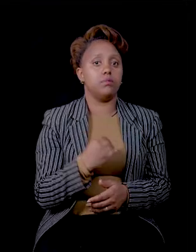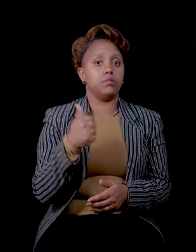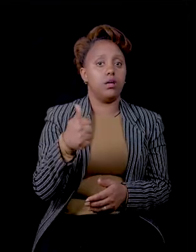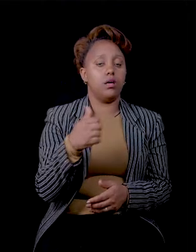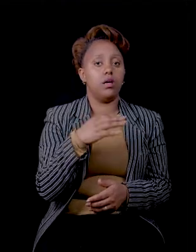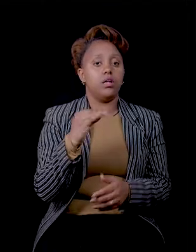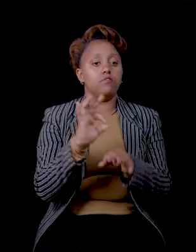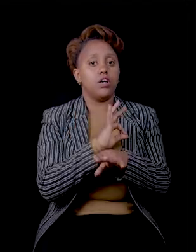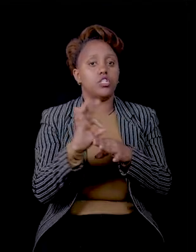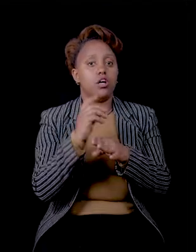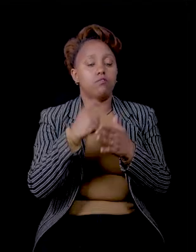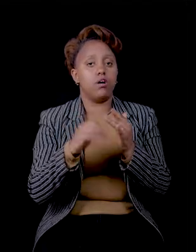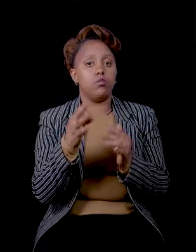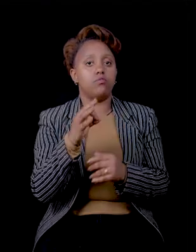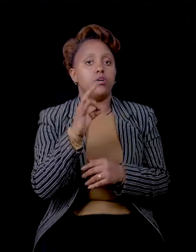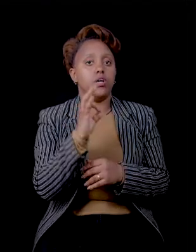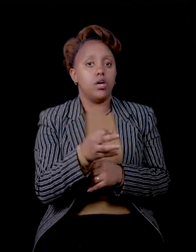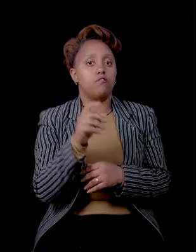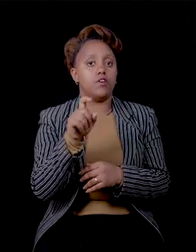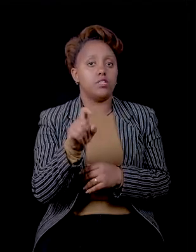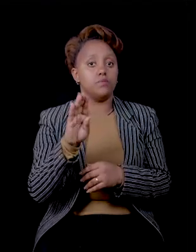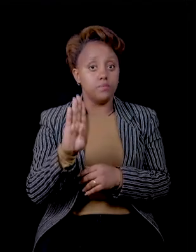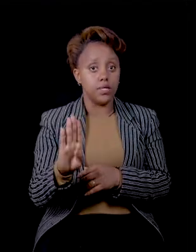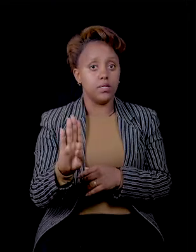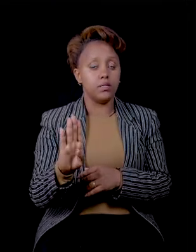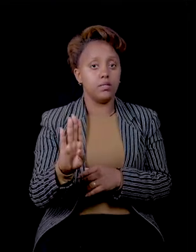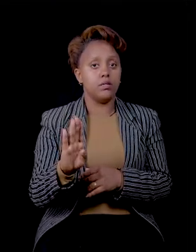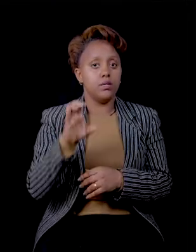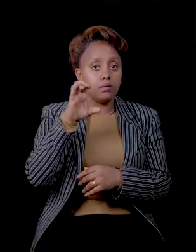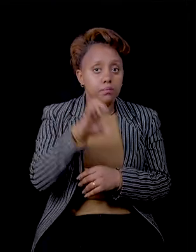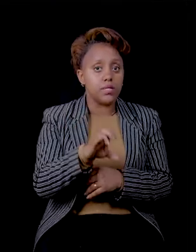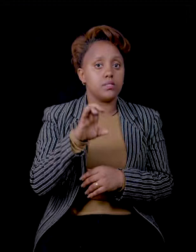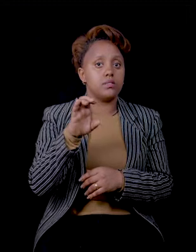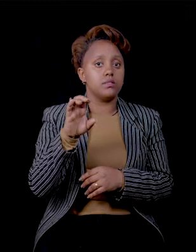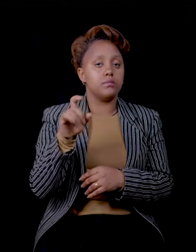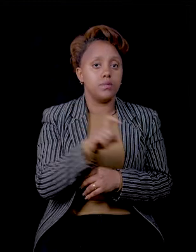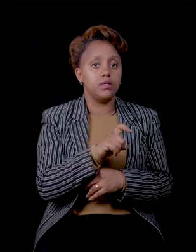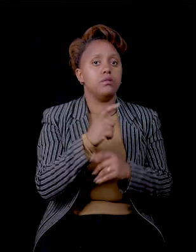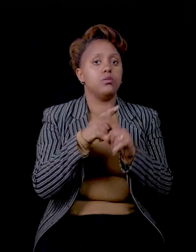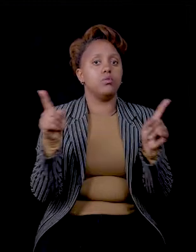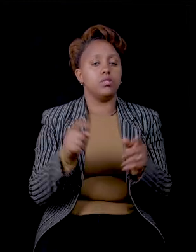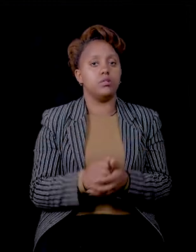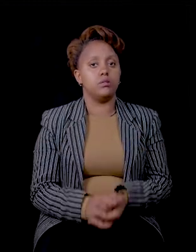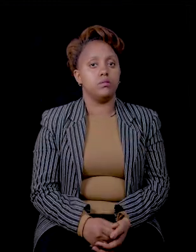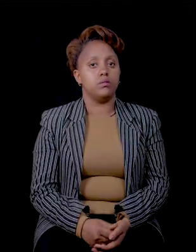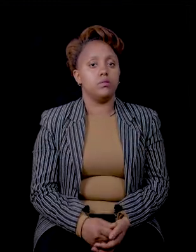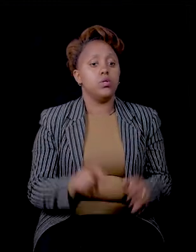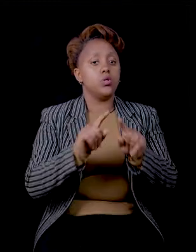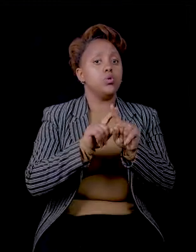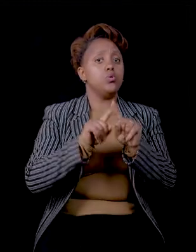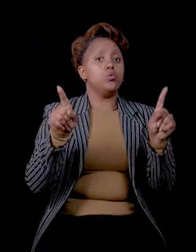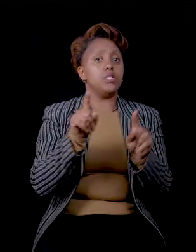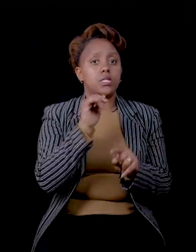a, the functional value of f of x in b must be unique. The